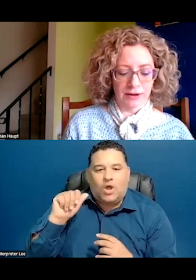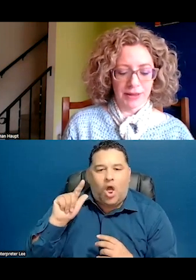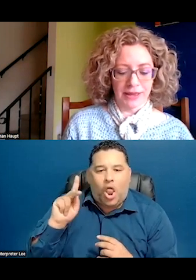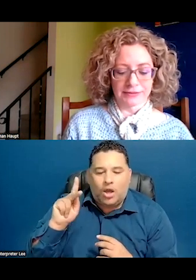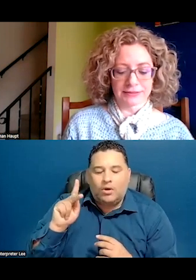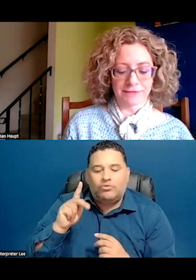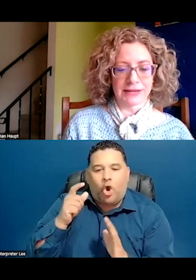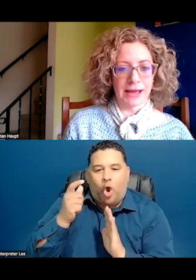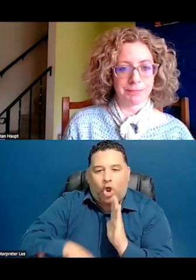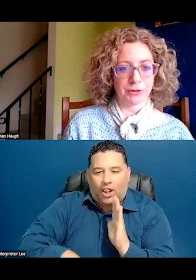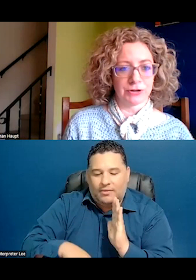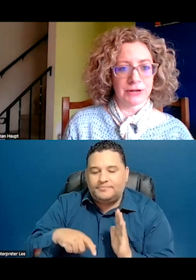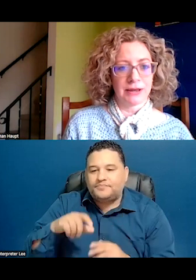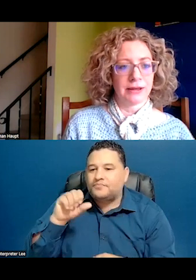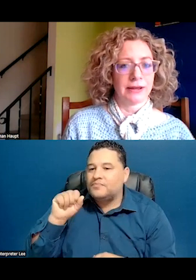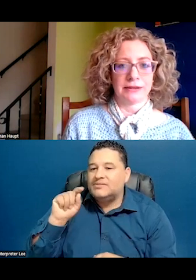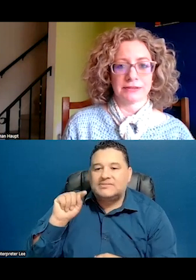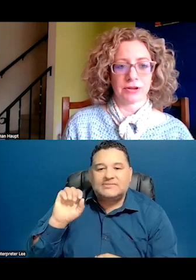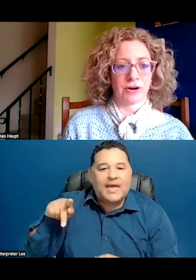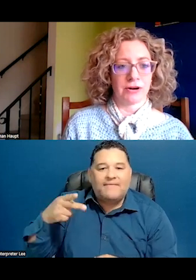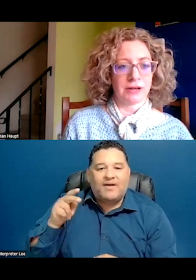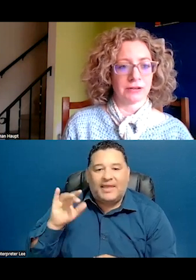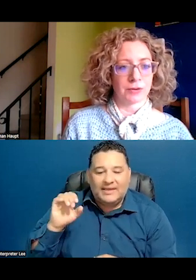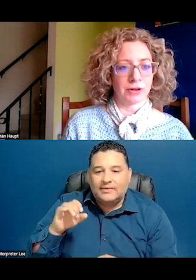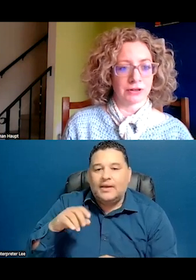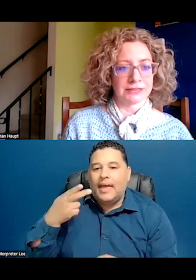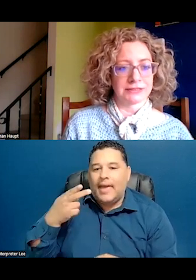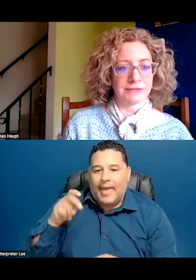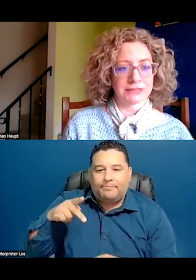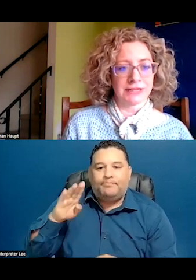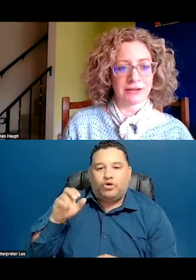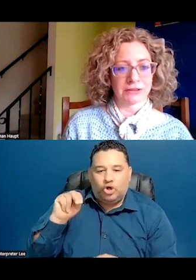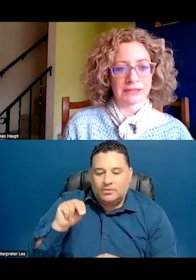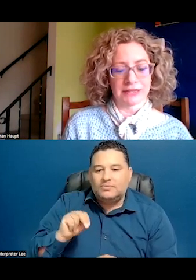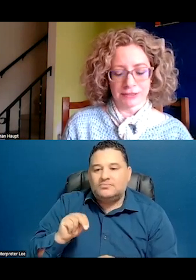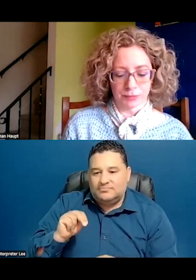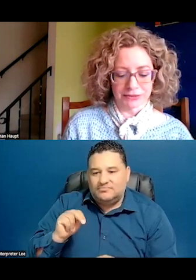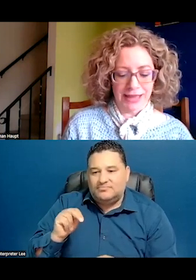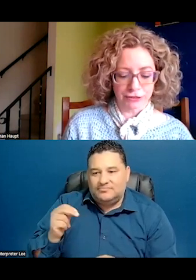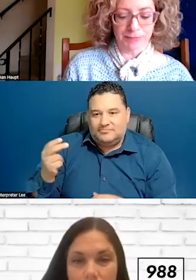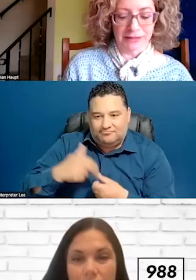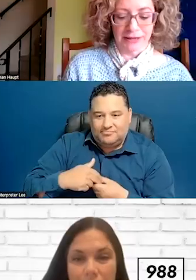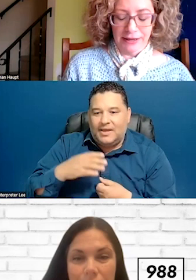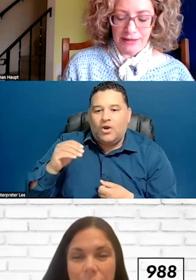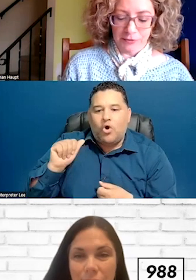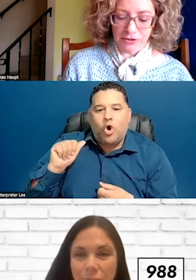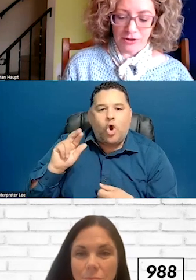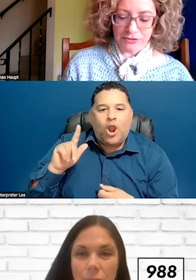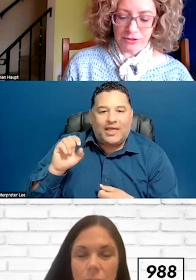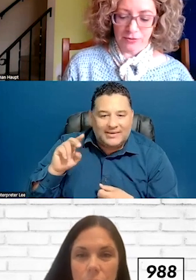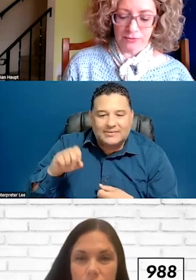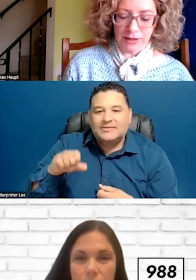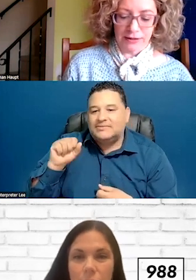article. And Stephanie Hepburn is on along with Arlene Stevenson. And Arlene is with NASHBID and